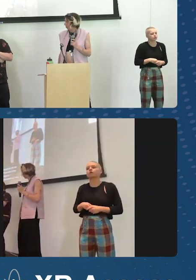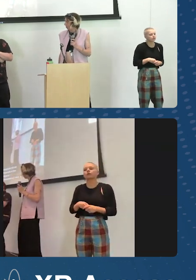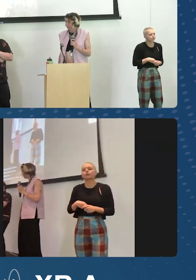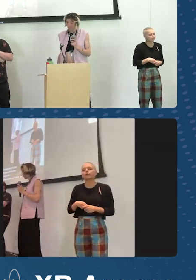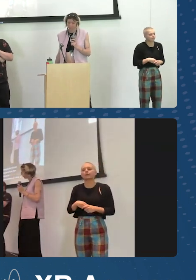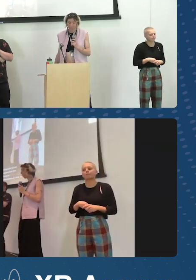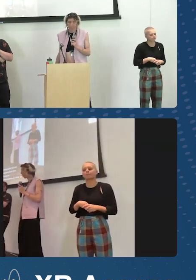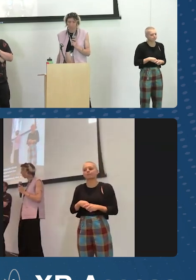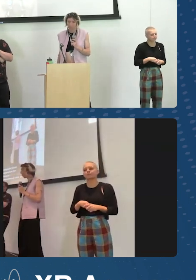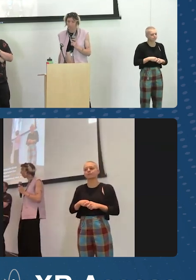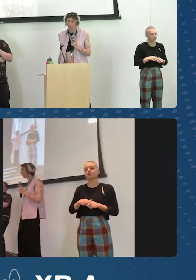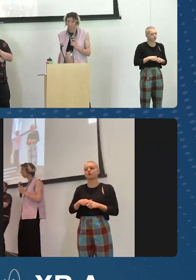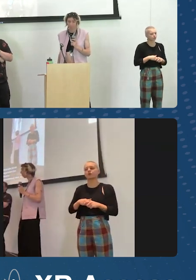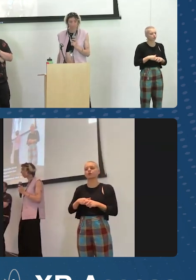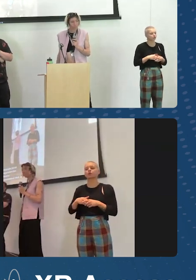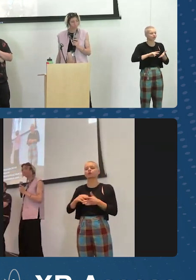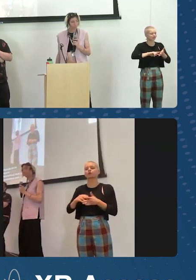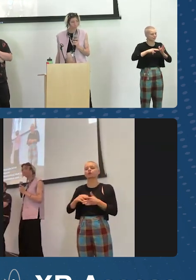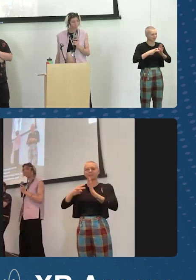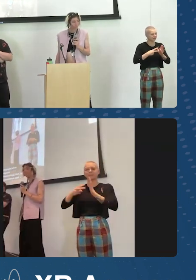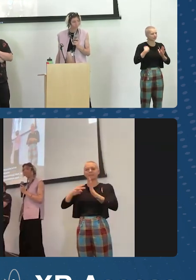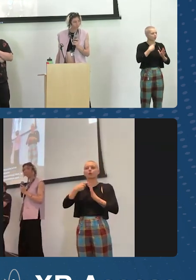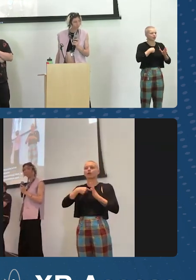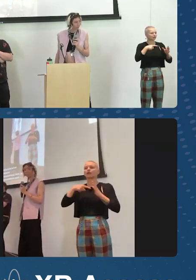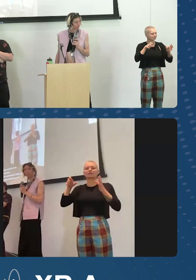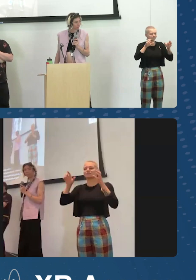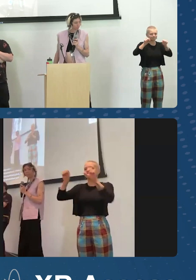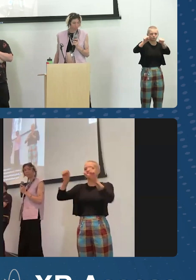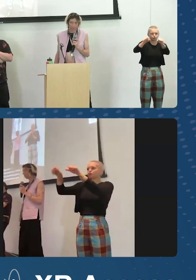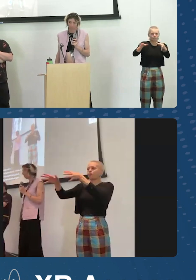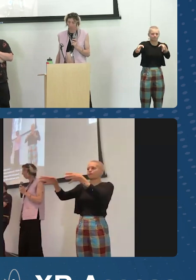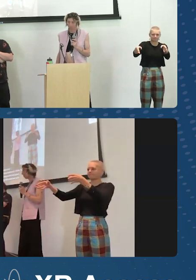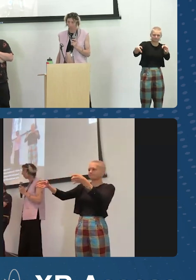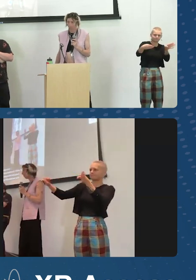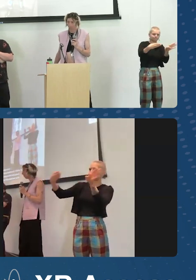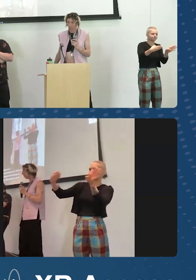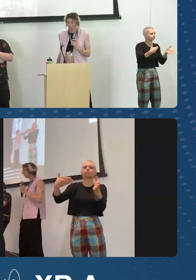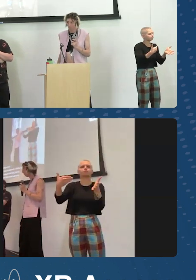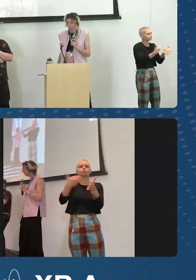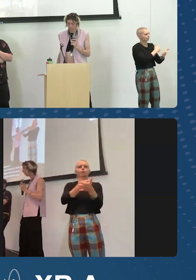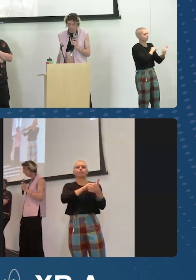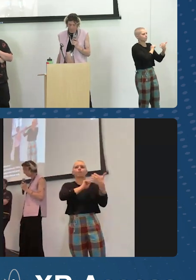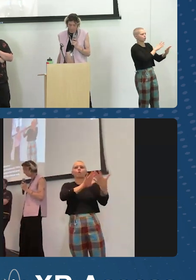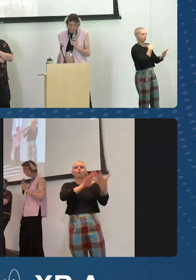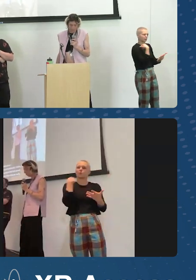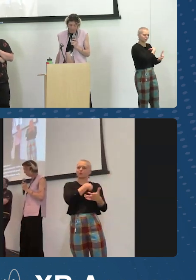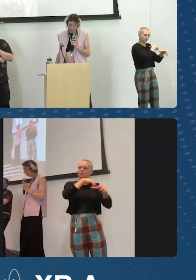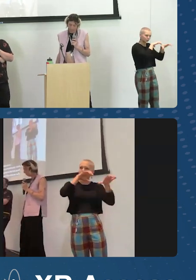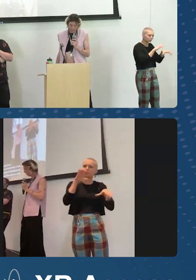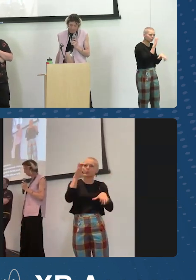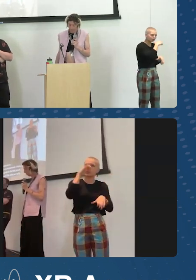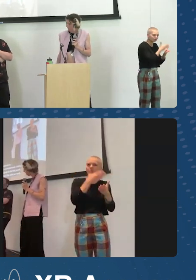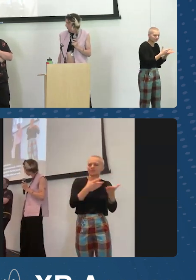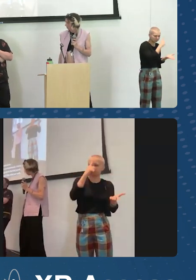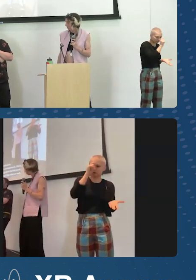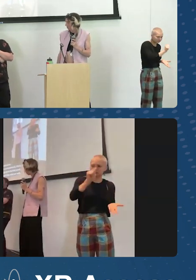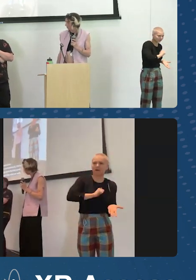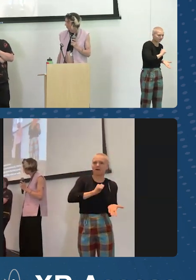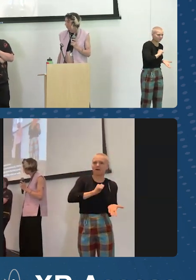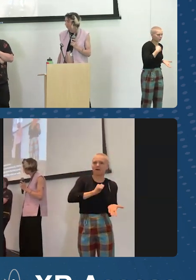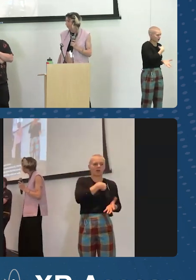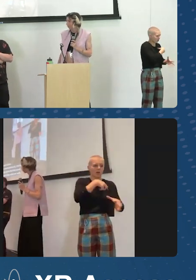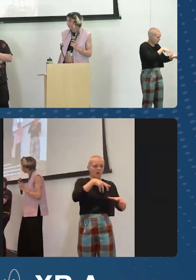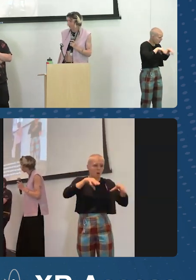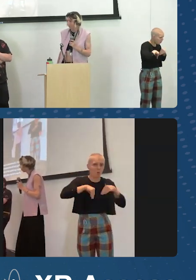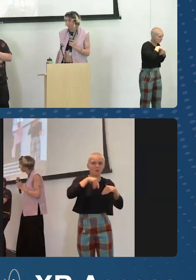just, say, let's just do weird stuff for us, own this. And, if non-disabled people want to get